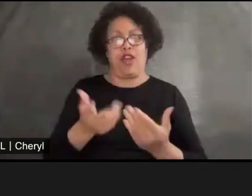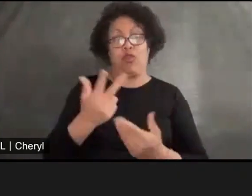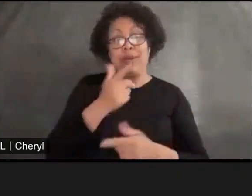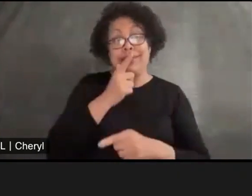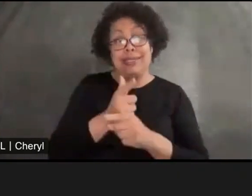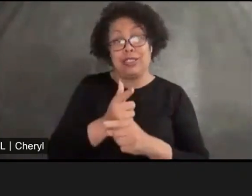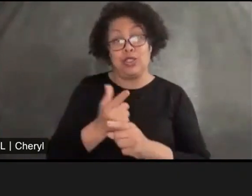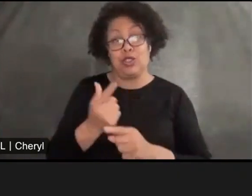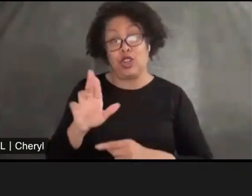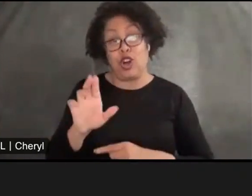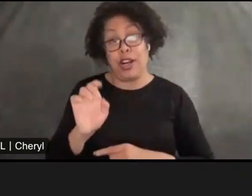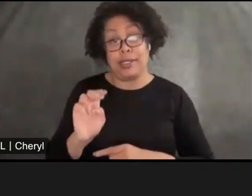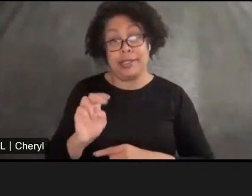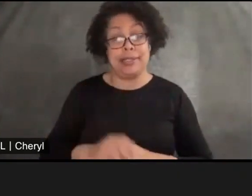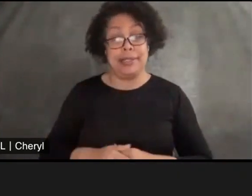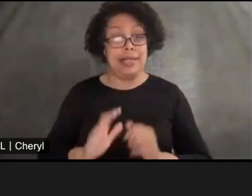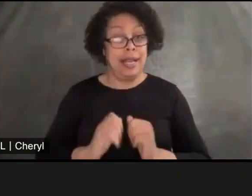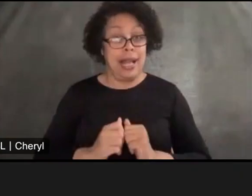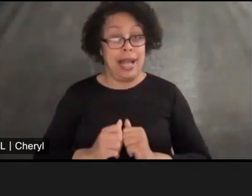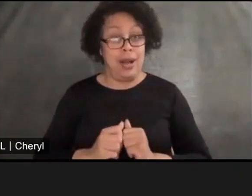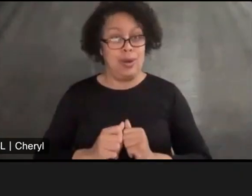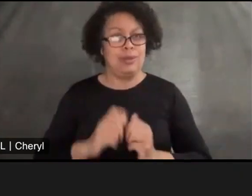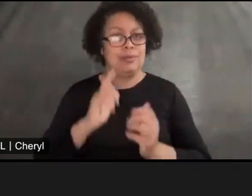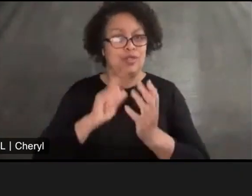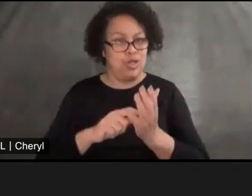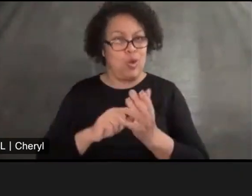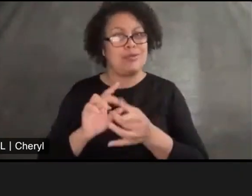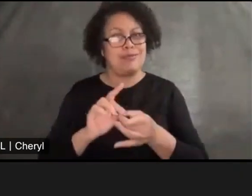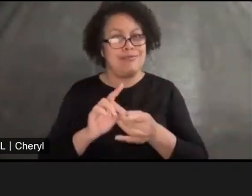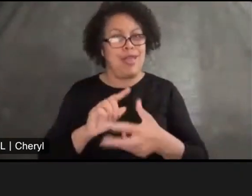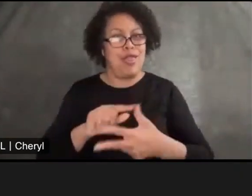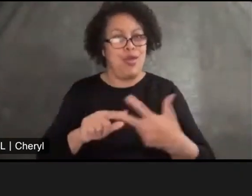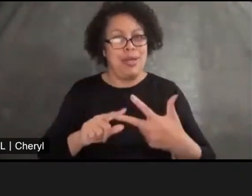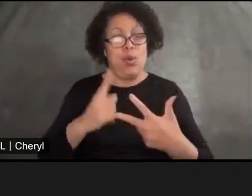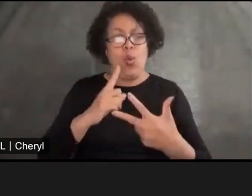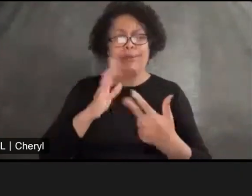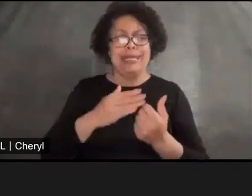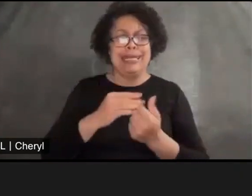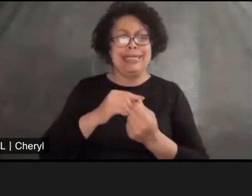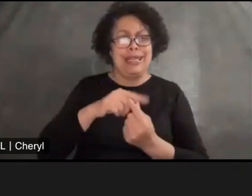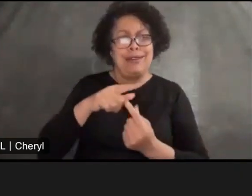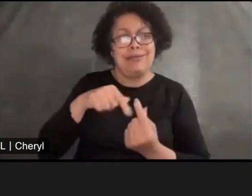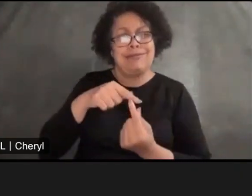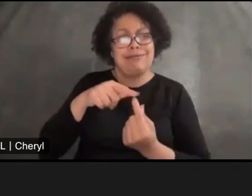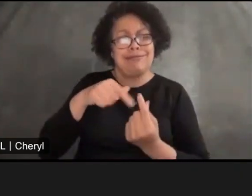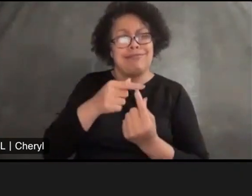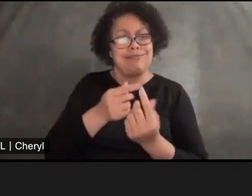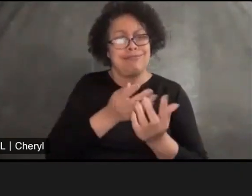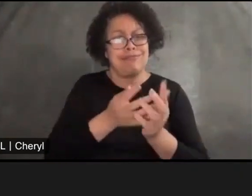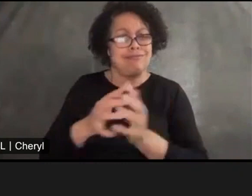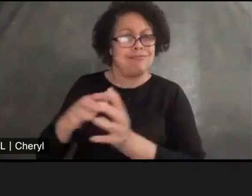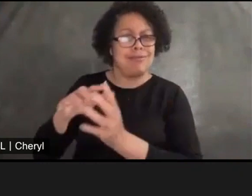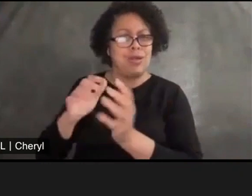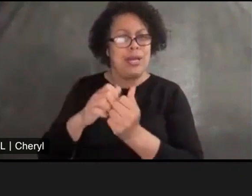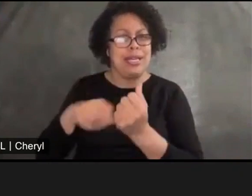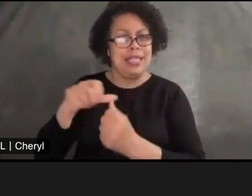You can tell they are sisters. One twines easily around the other in relaxed embrace, while the sweet baby